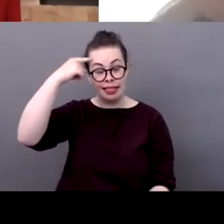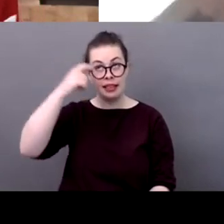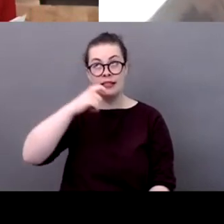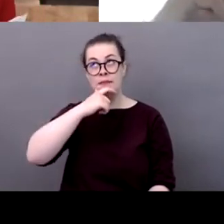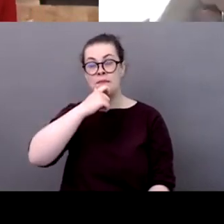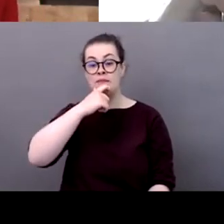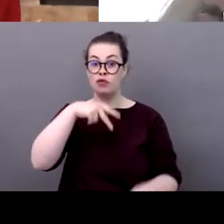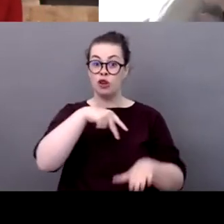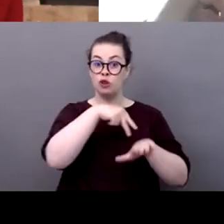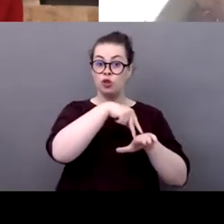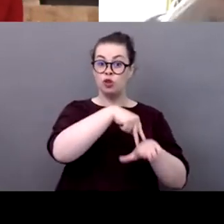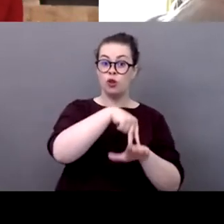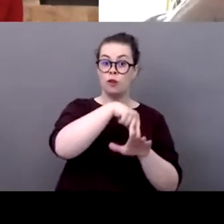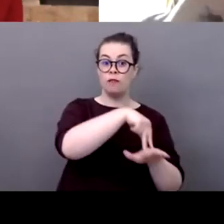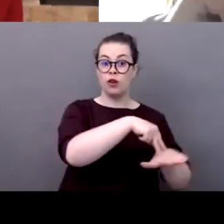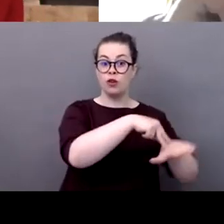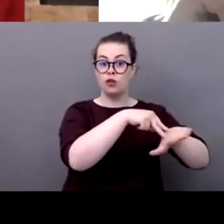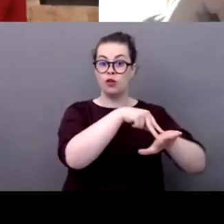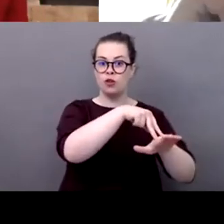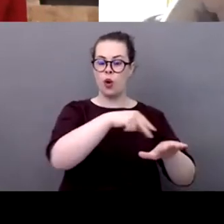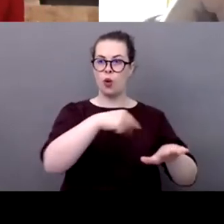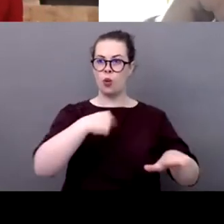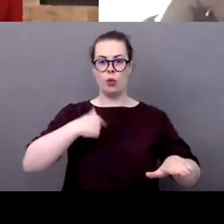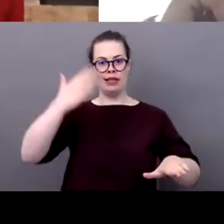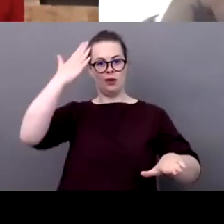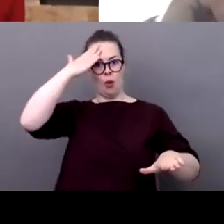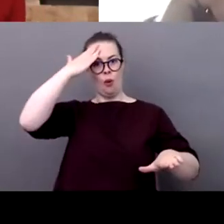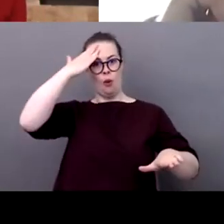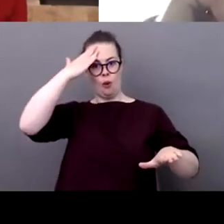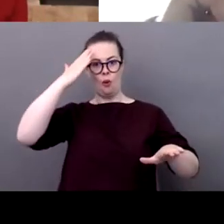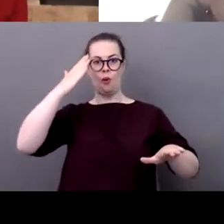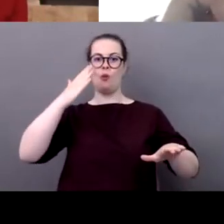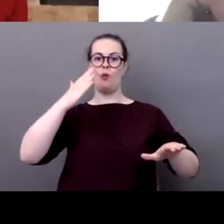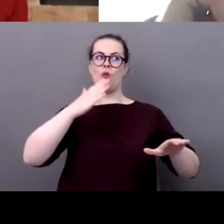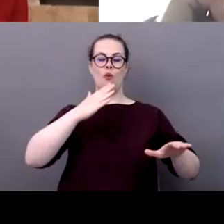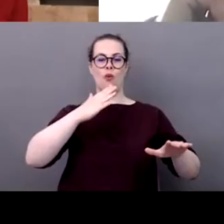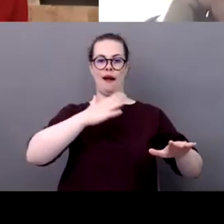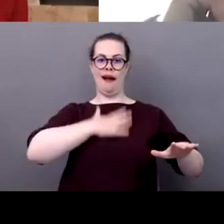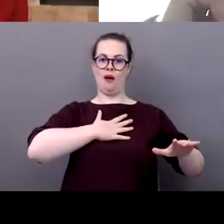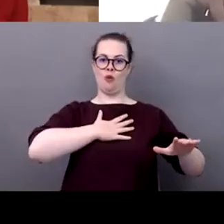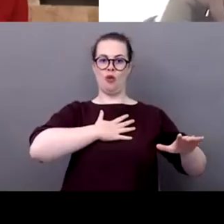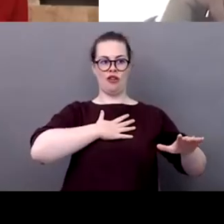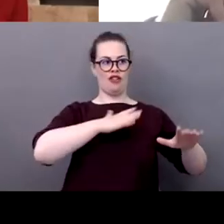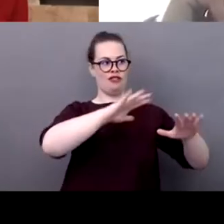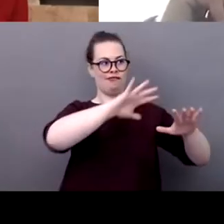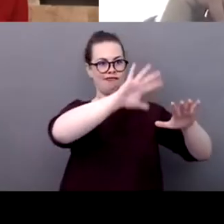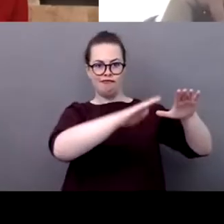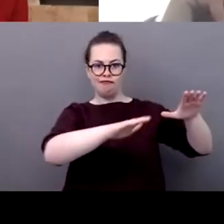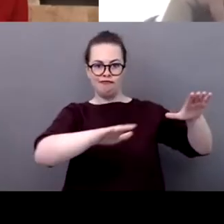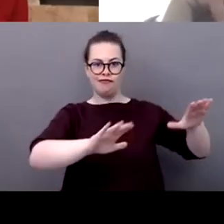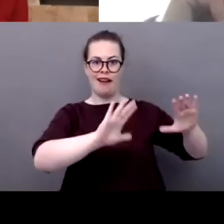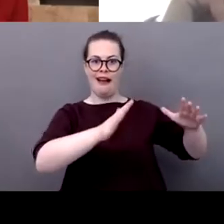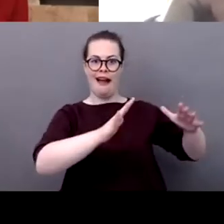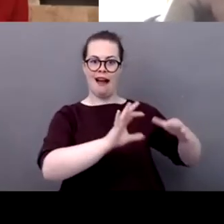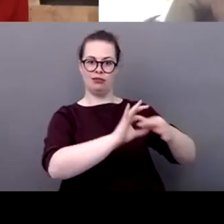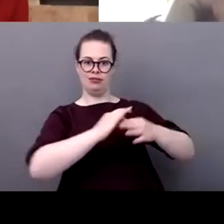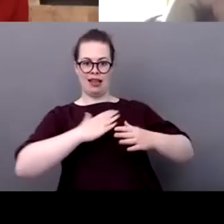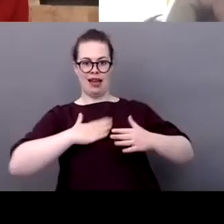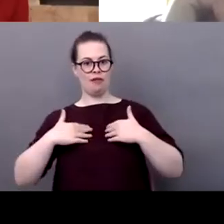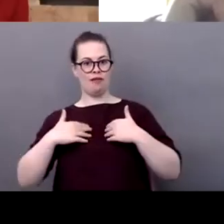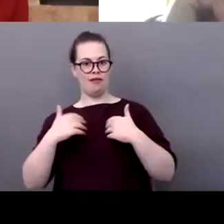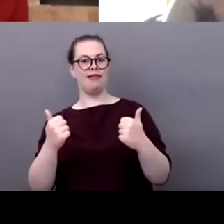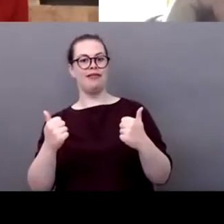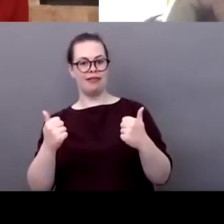and we're very aware of the direct link between the health of that environment and our own health, so directly impacted by the changes that